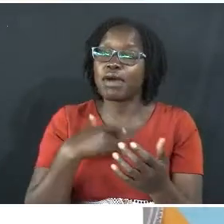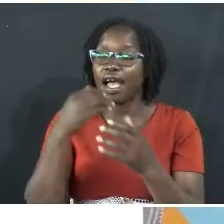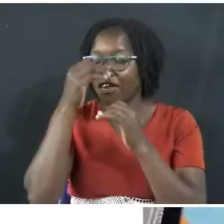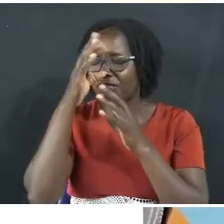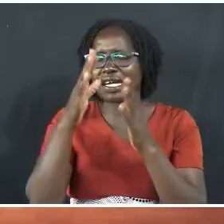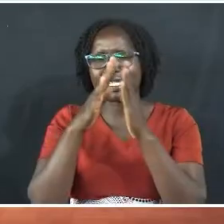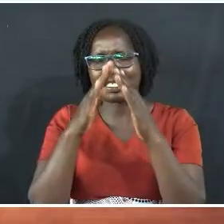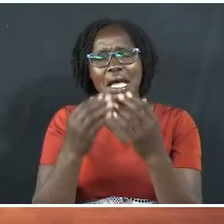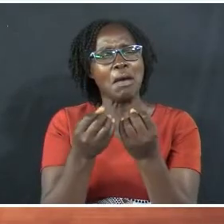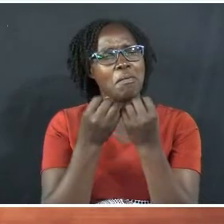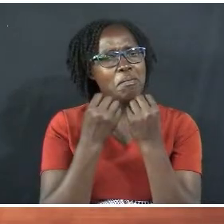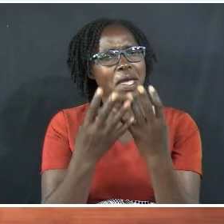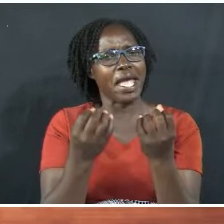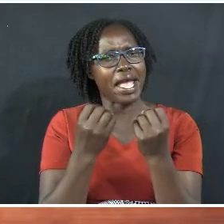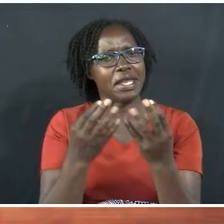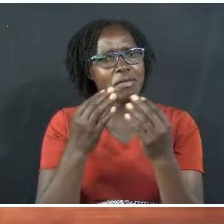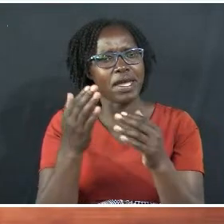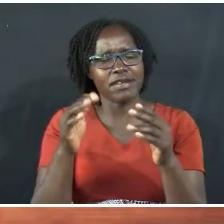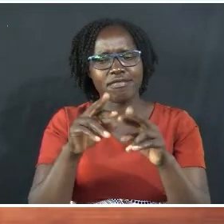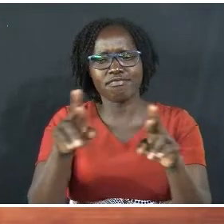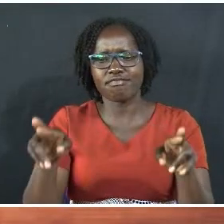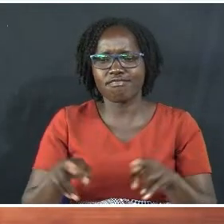house are many mansions.